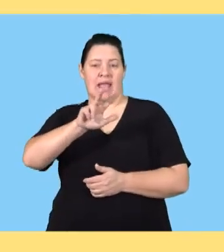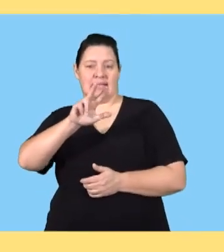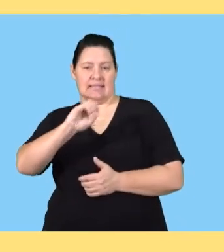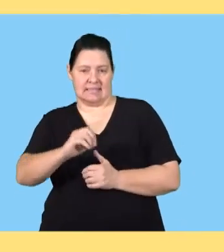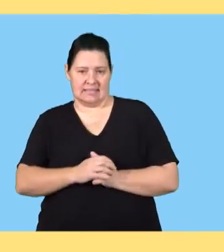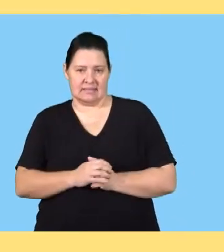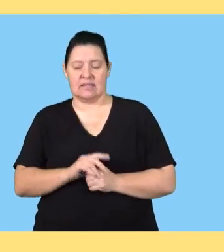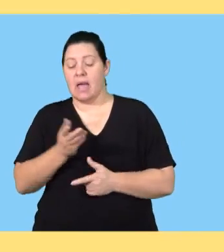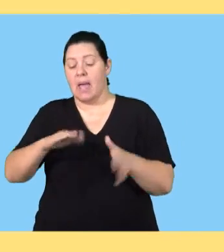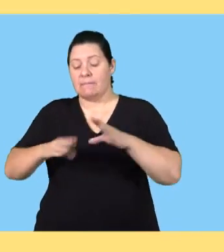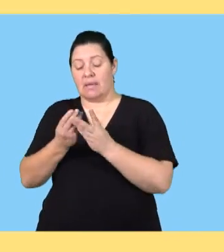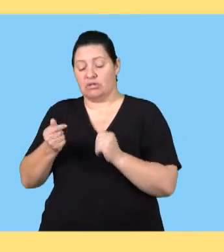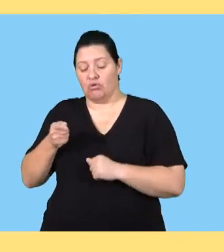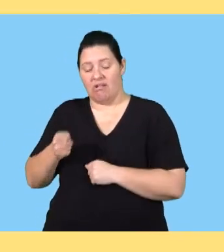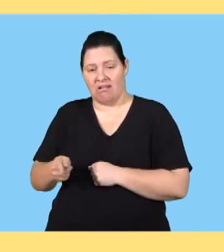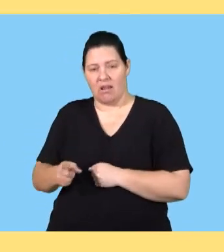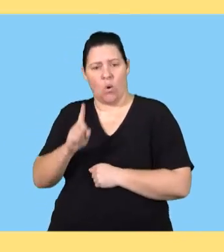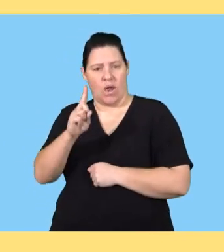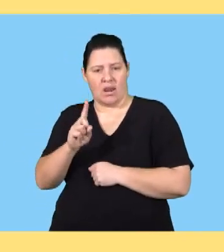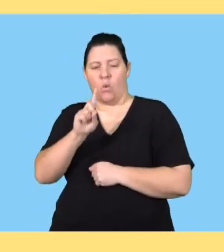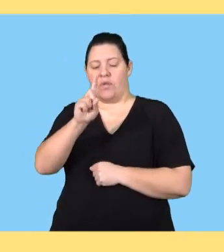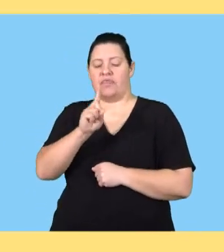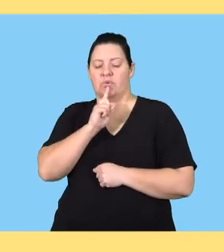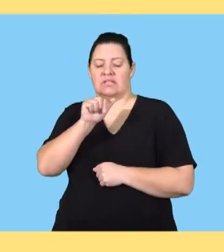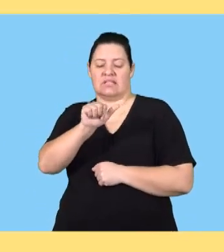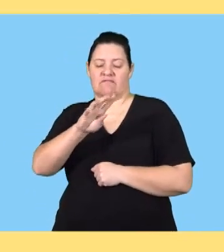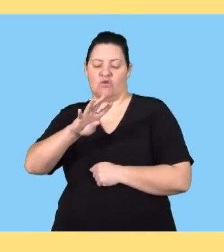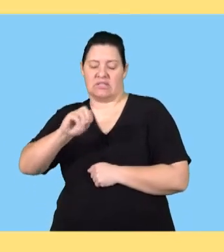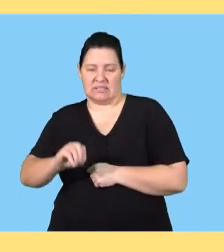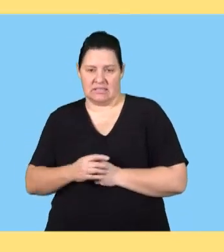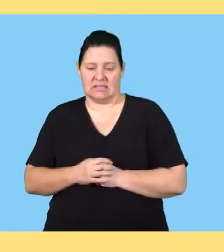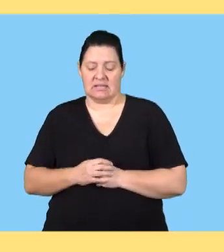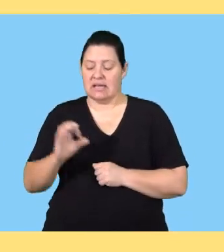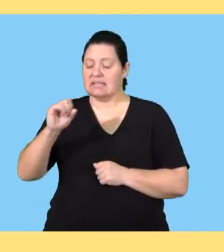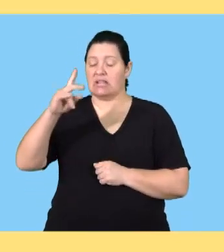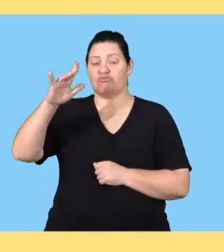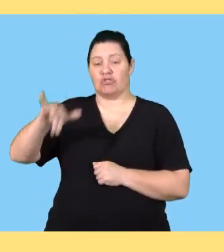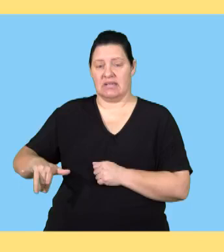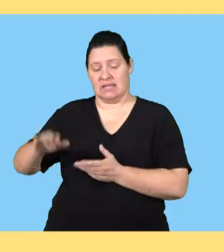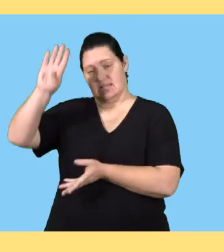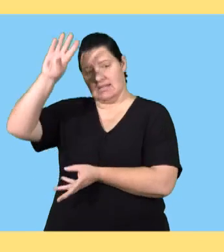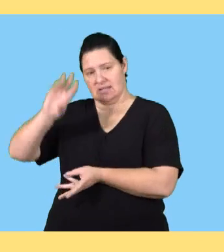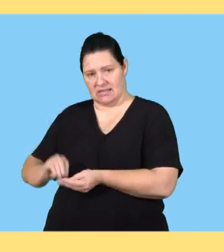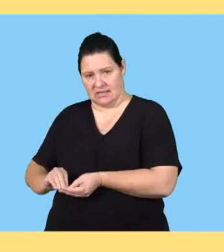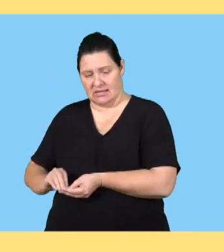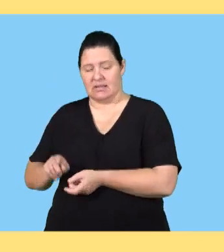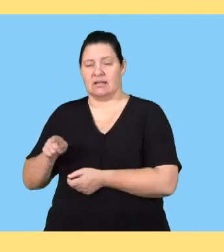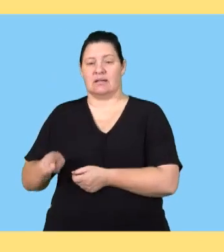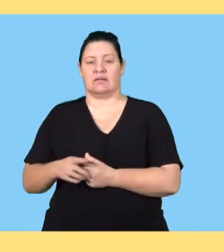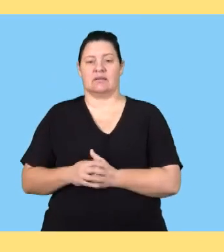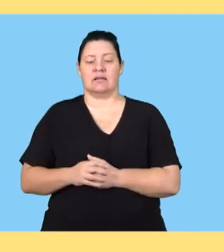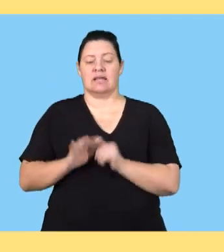4,280. We come to the packing materials. There's only one amount, 1,640. And then lastly, your sundry